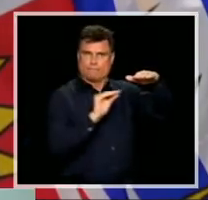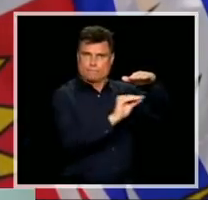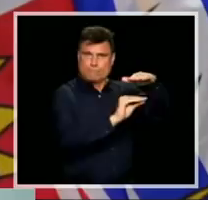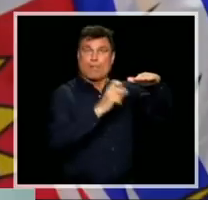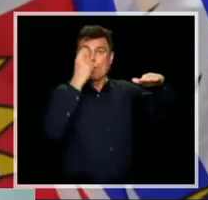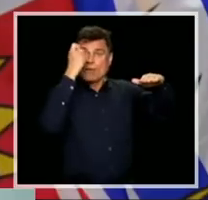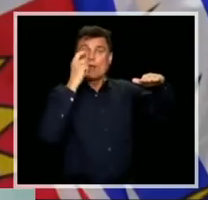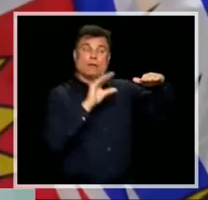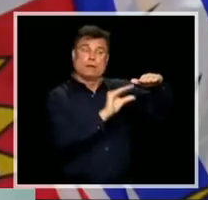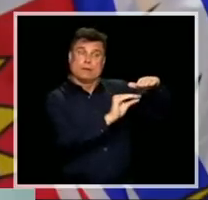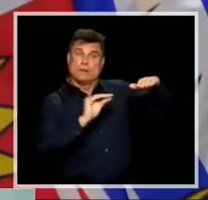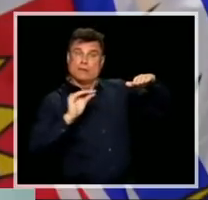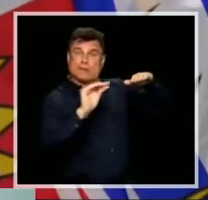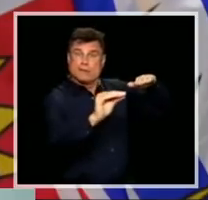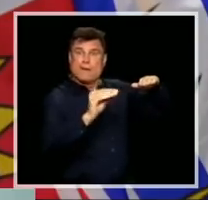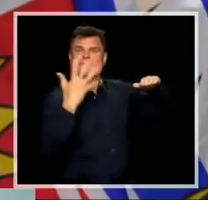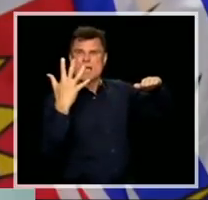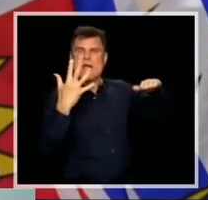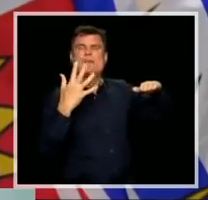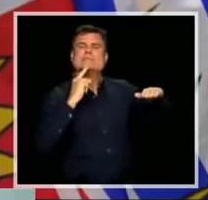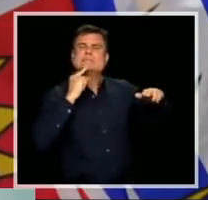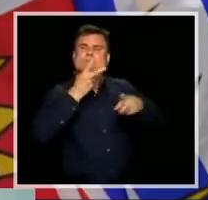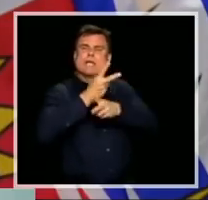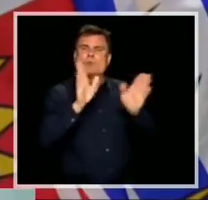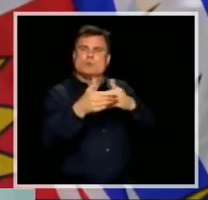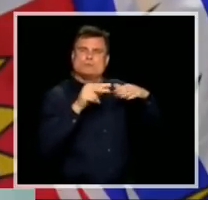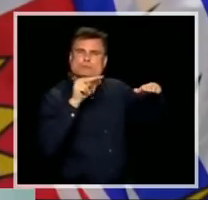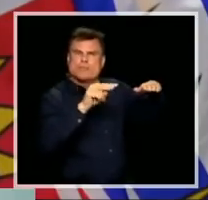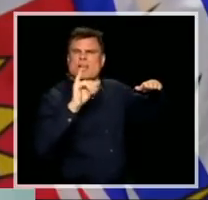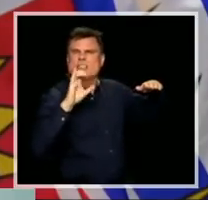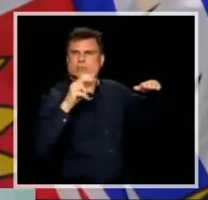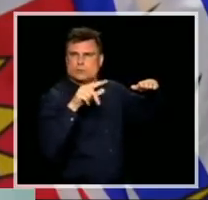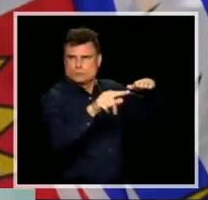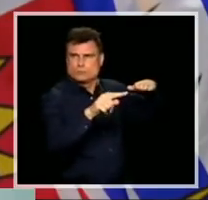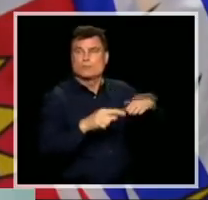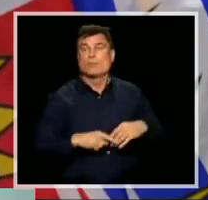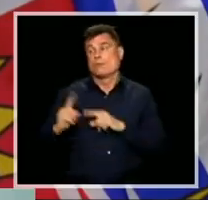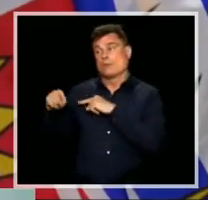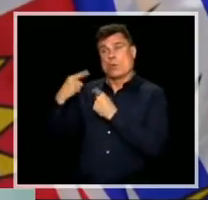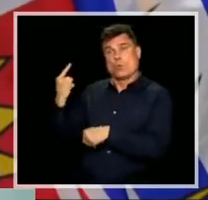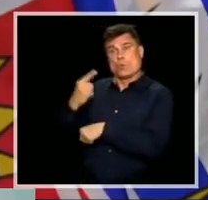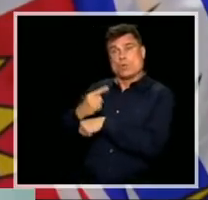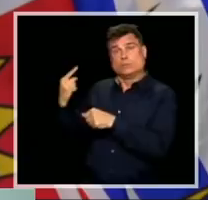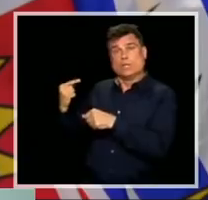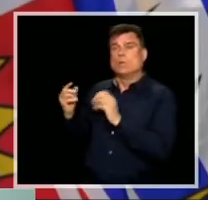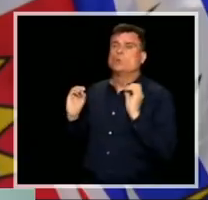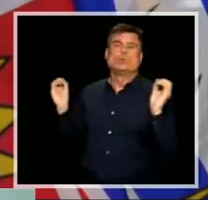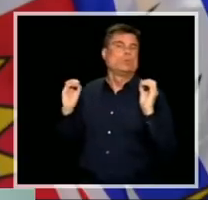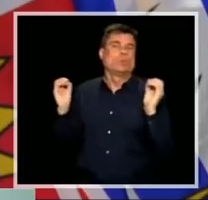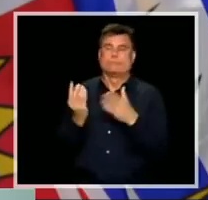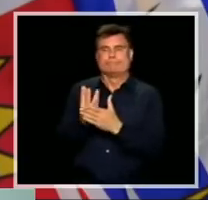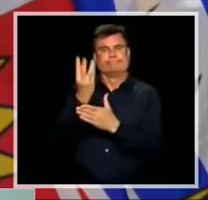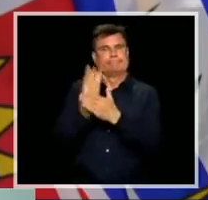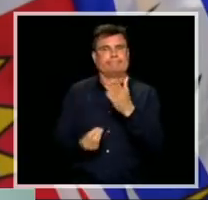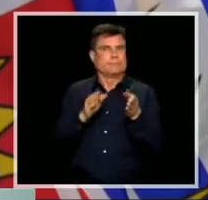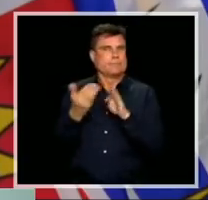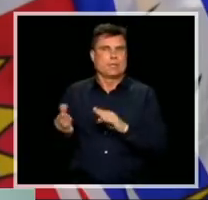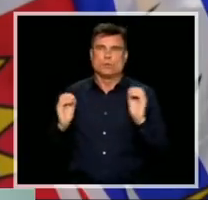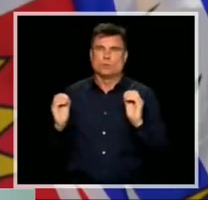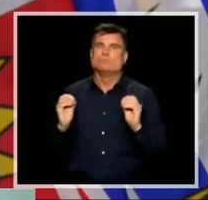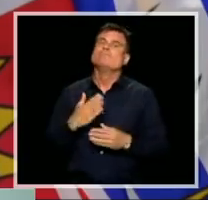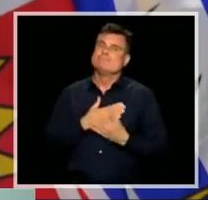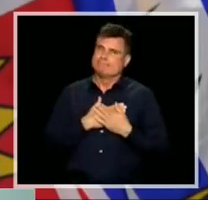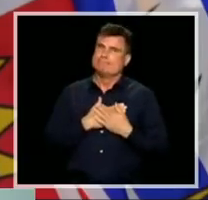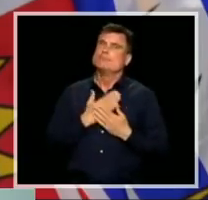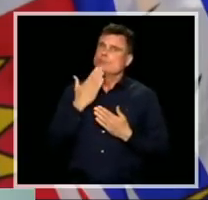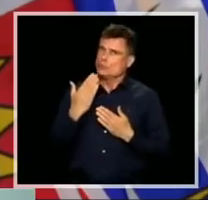with care, and we need to keep doing what we are doing to prevent transmission. And that goes back to the fundamental things that we